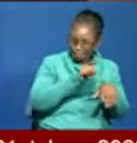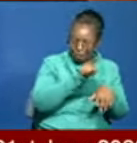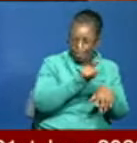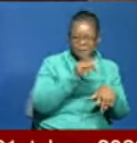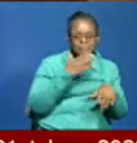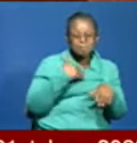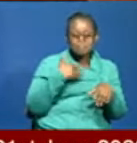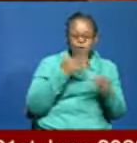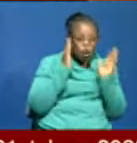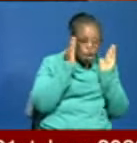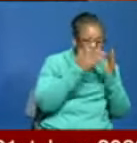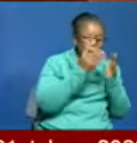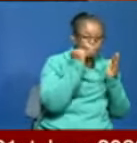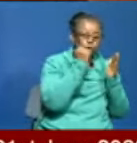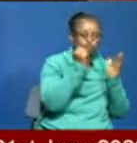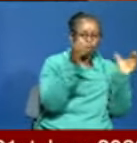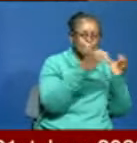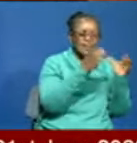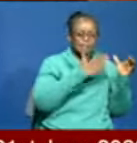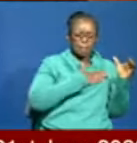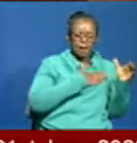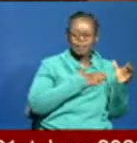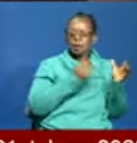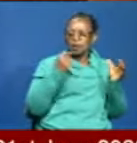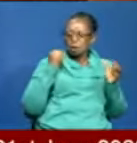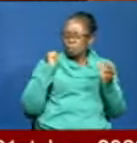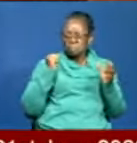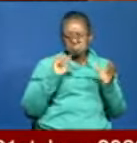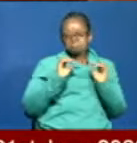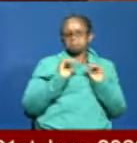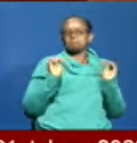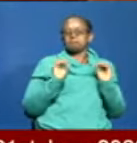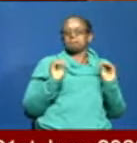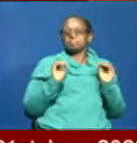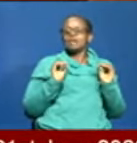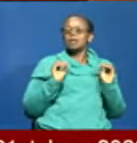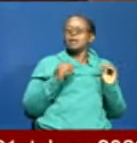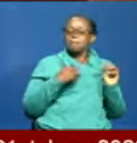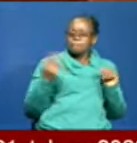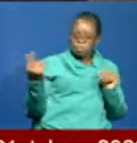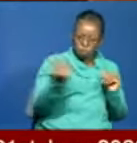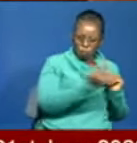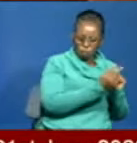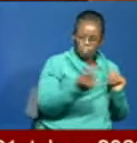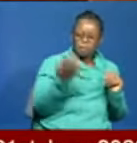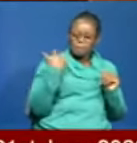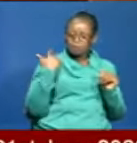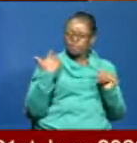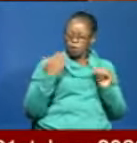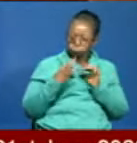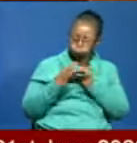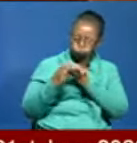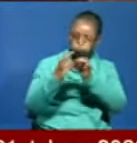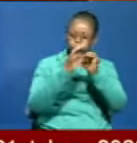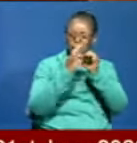parties or majority or minority. I think both sides of the House supported